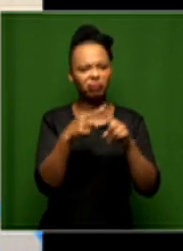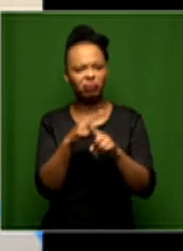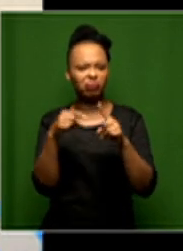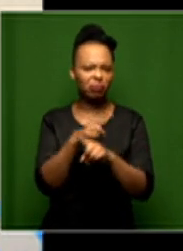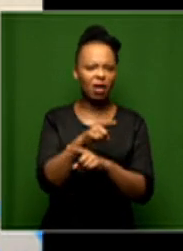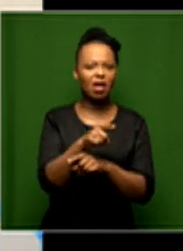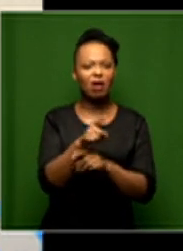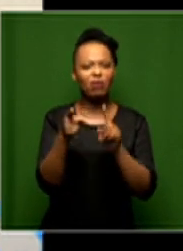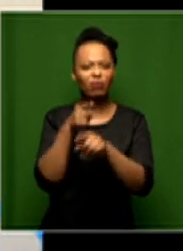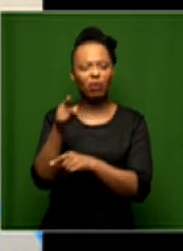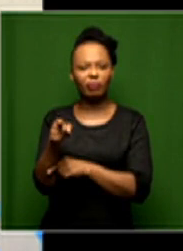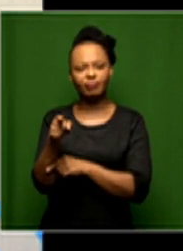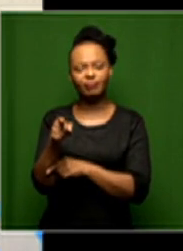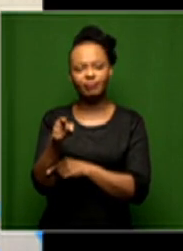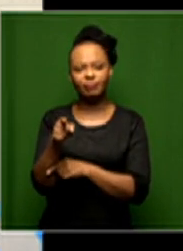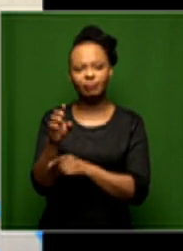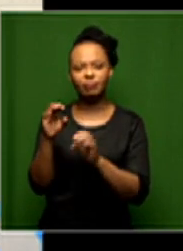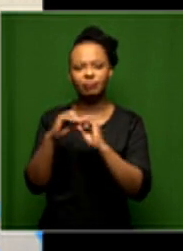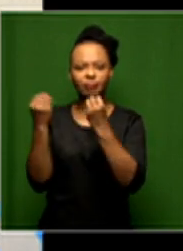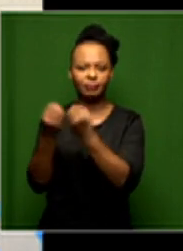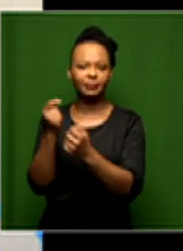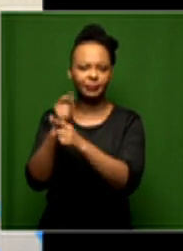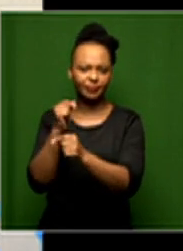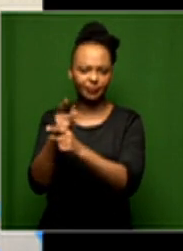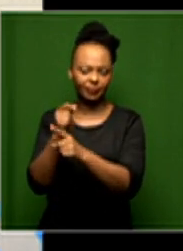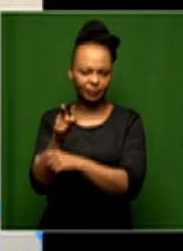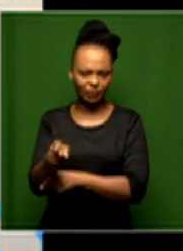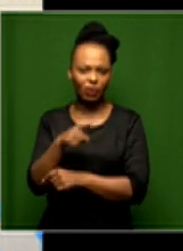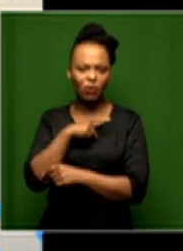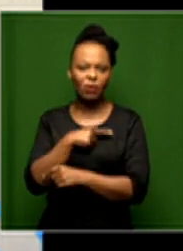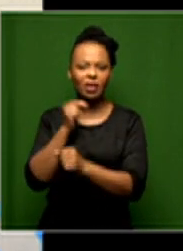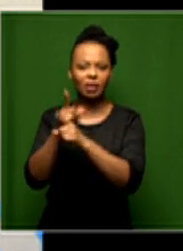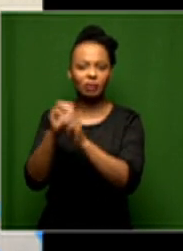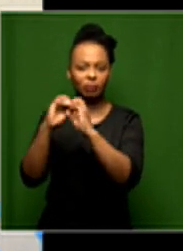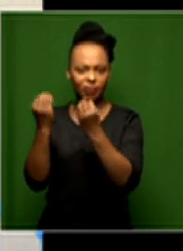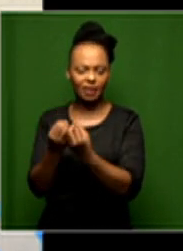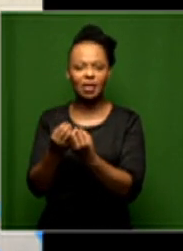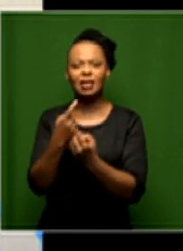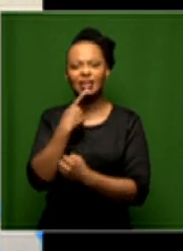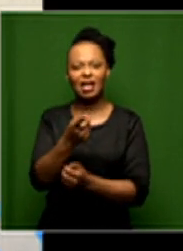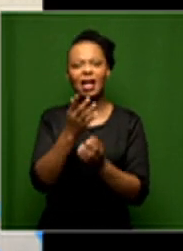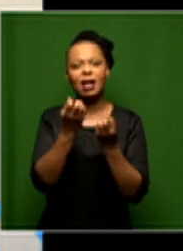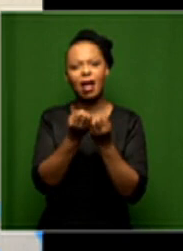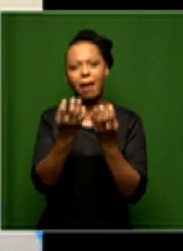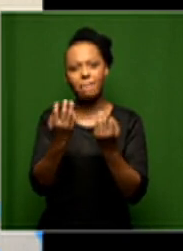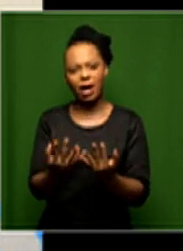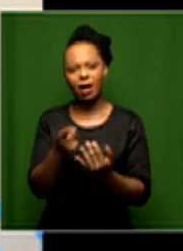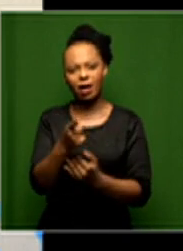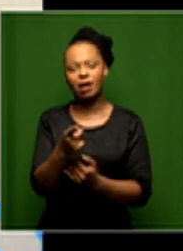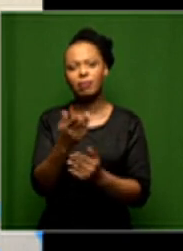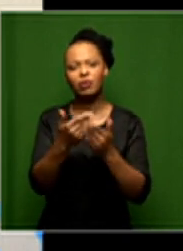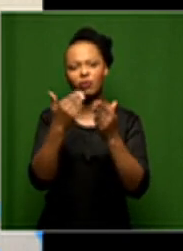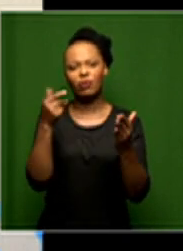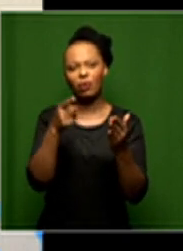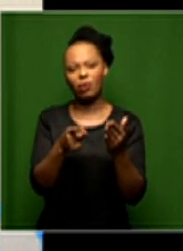raised by the industry with regards to the taxi recapitalisation. I mean, they talked about the numbers that were being paid out